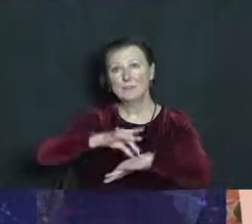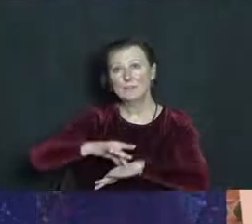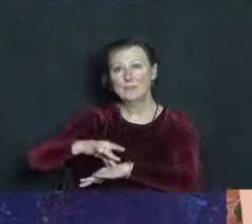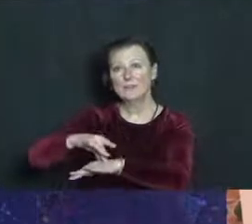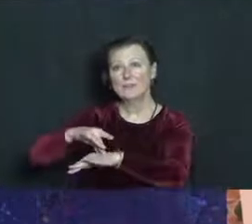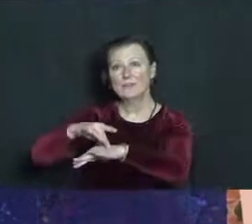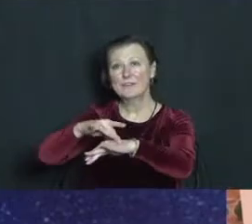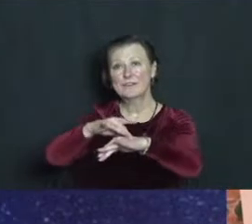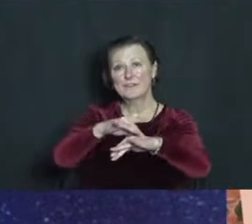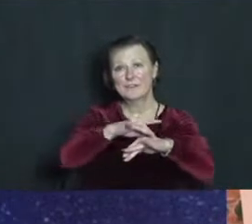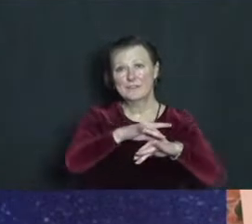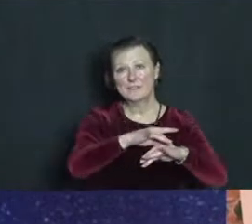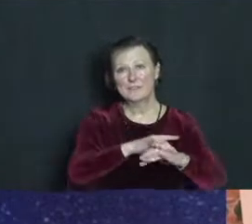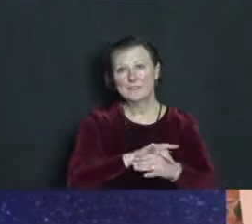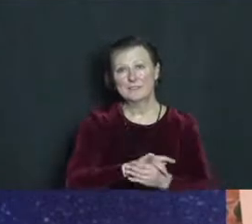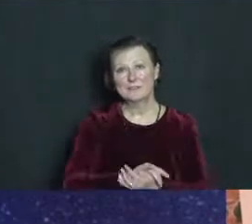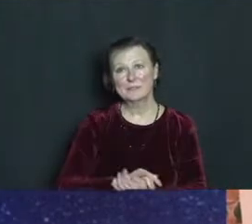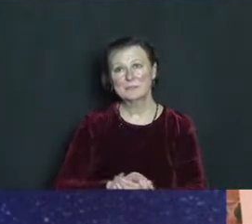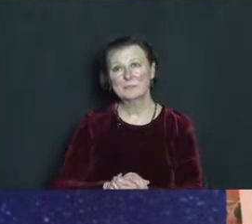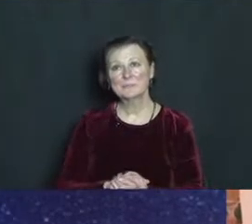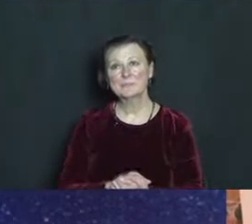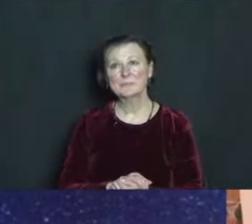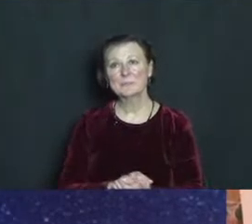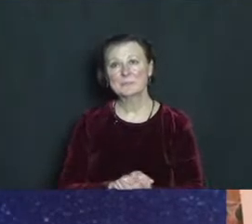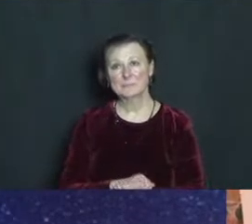on earth.